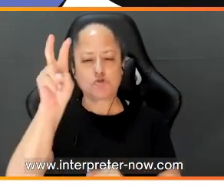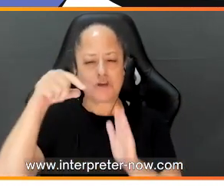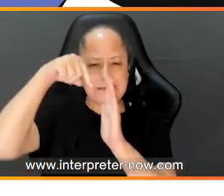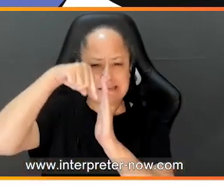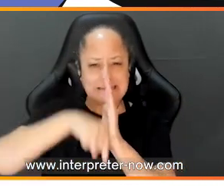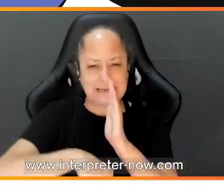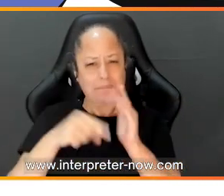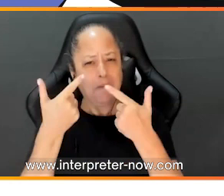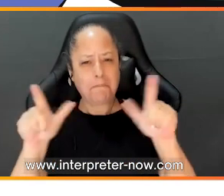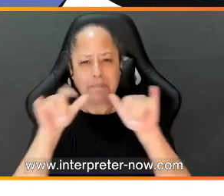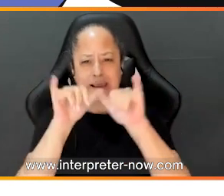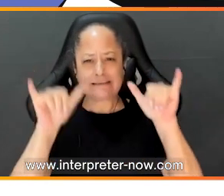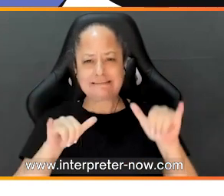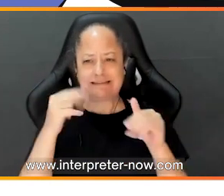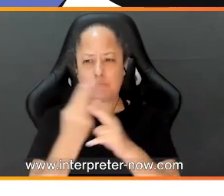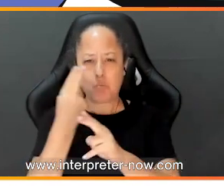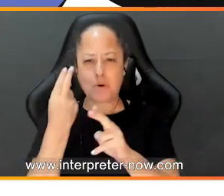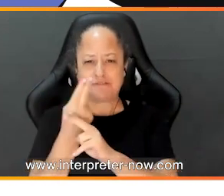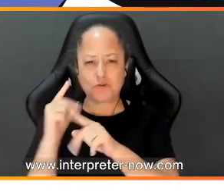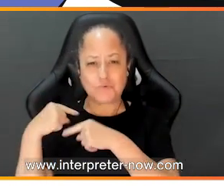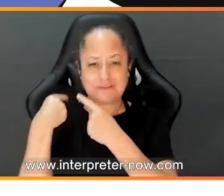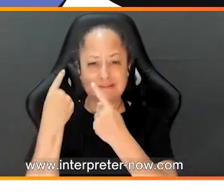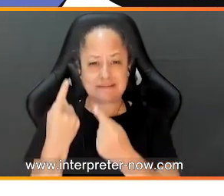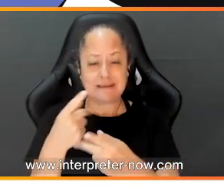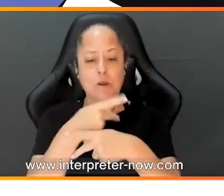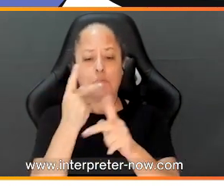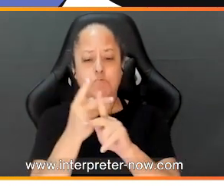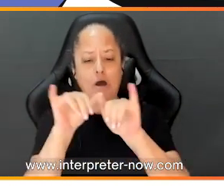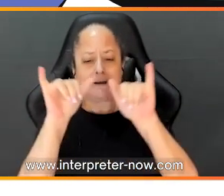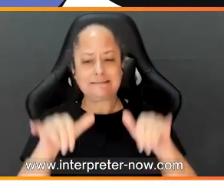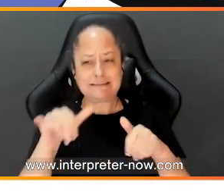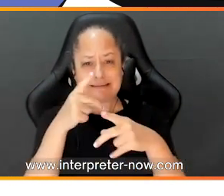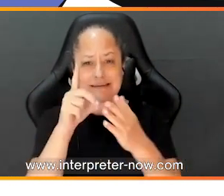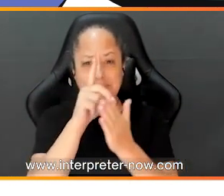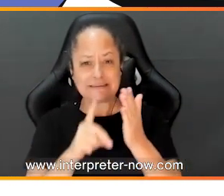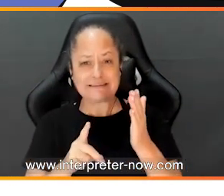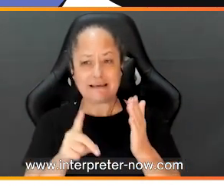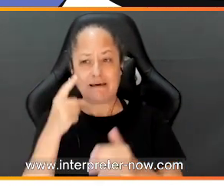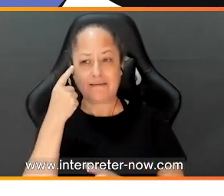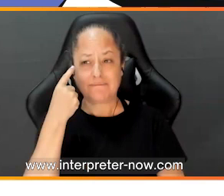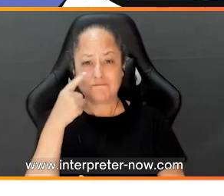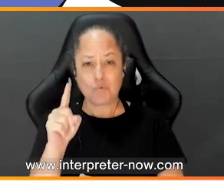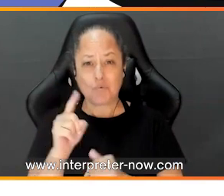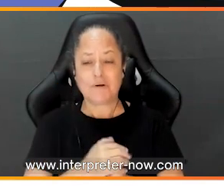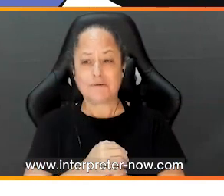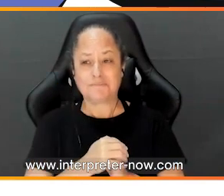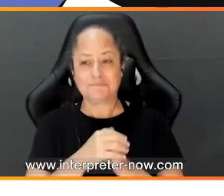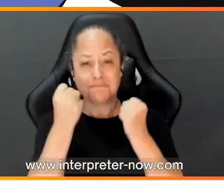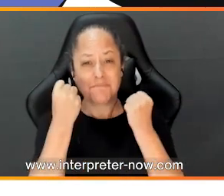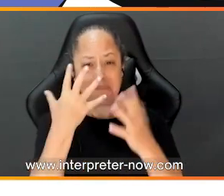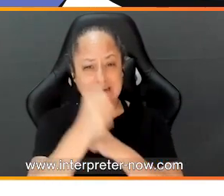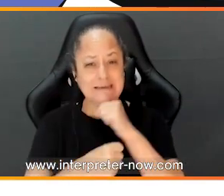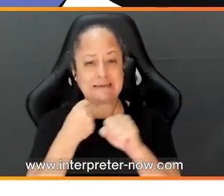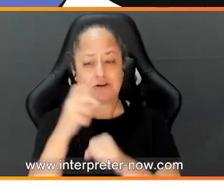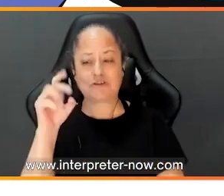designer's kind of educational path, a lot of the times the way to challenge that is on the job. But then you